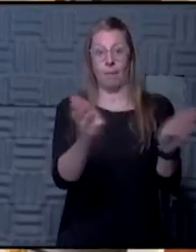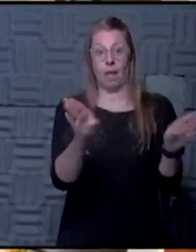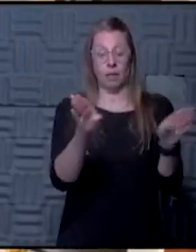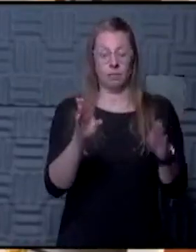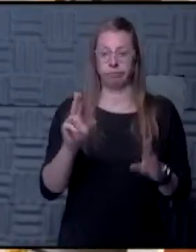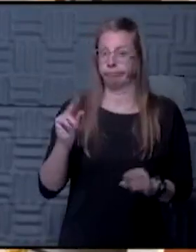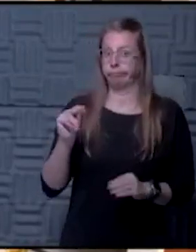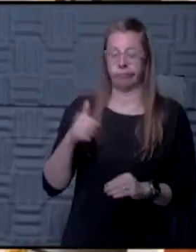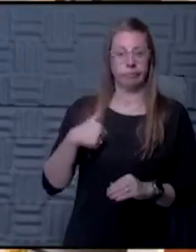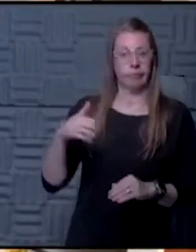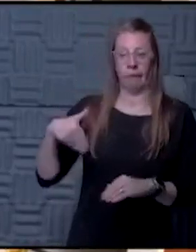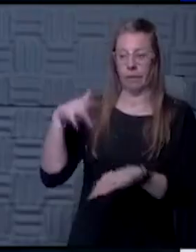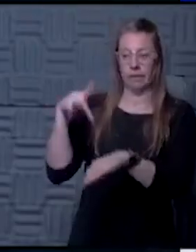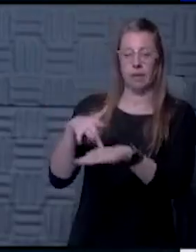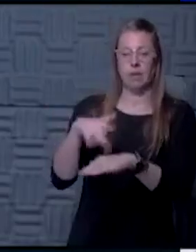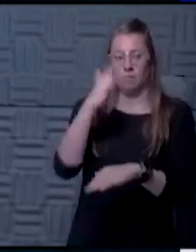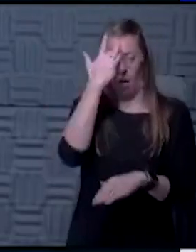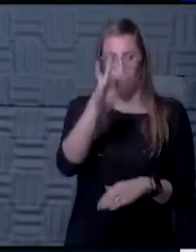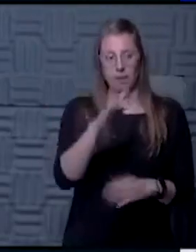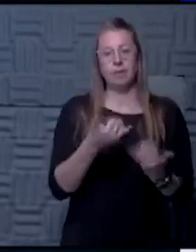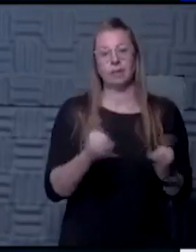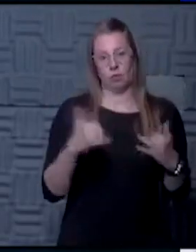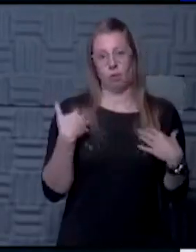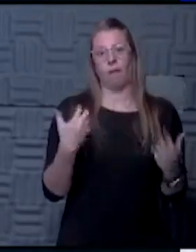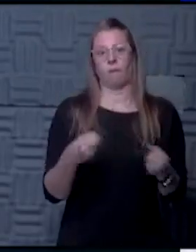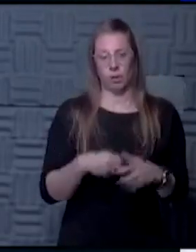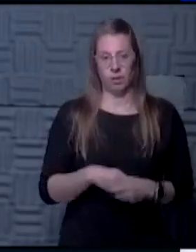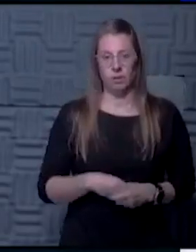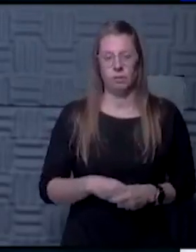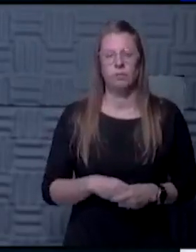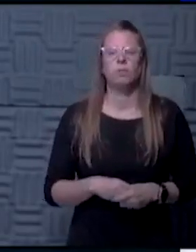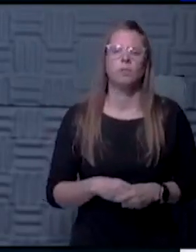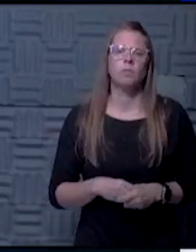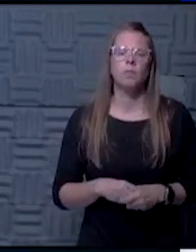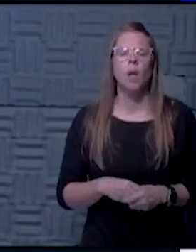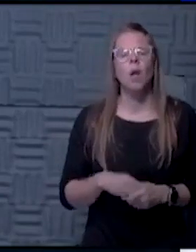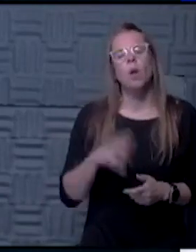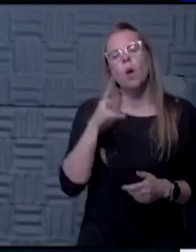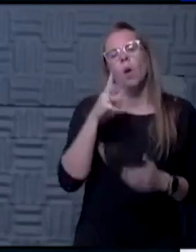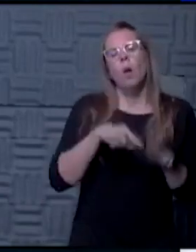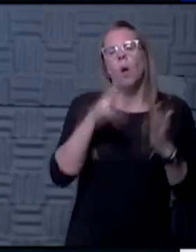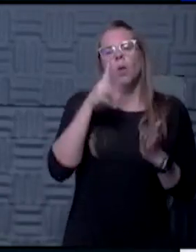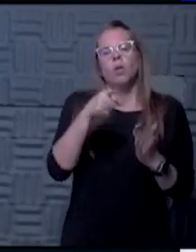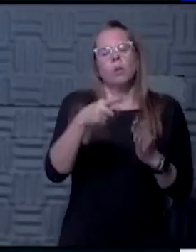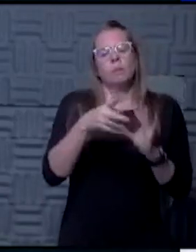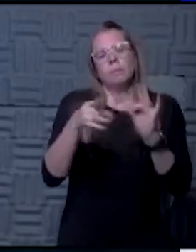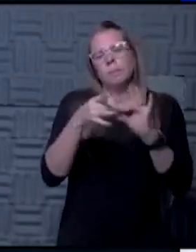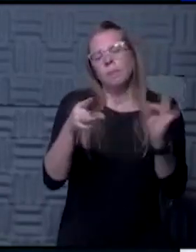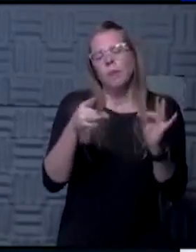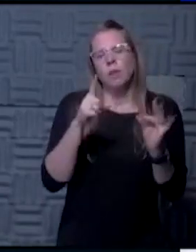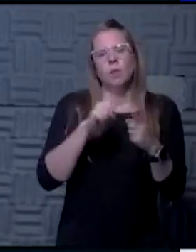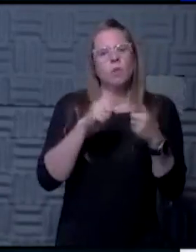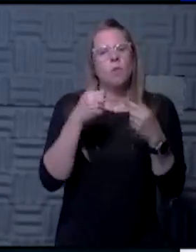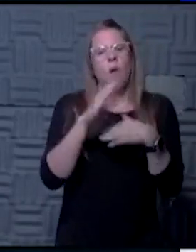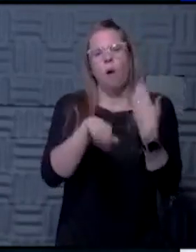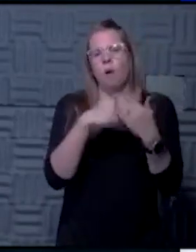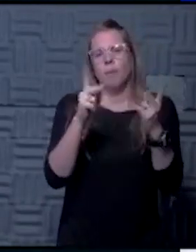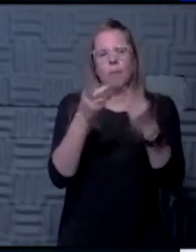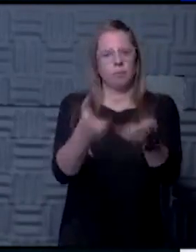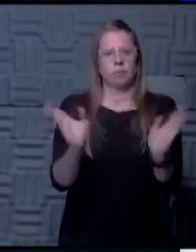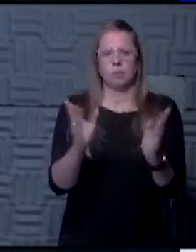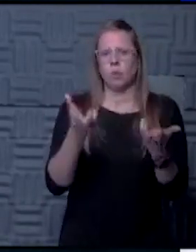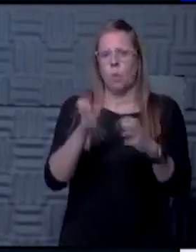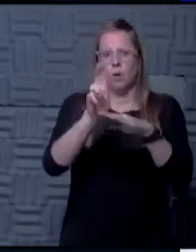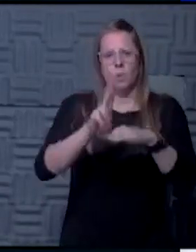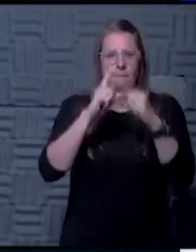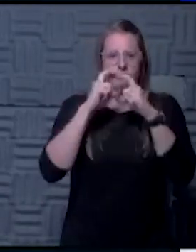have not. Okay, that's probably smart. You're still recovering. What would you say to all the people out there who still just don't want